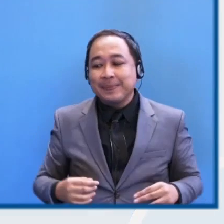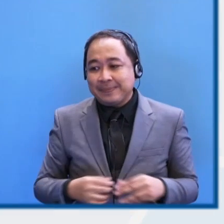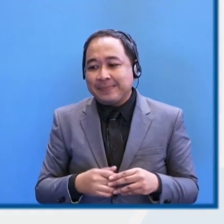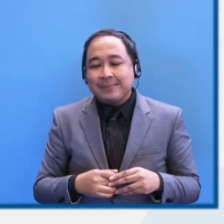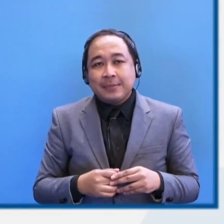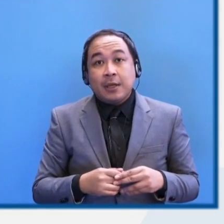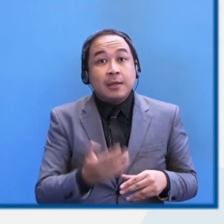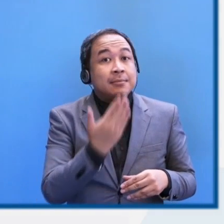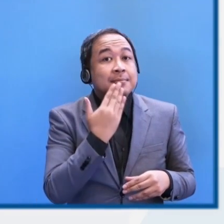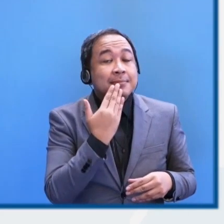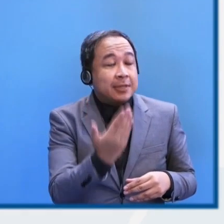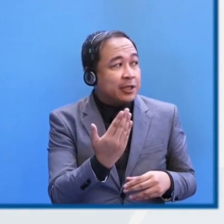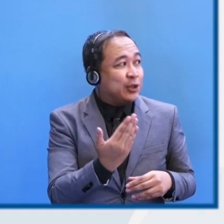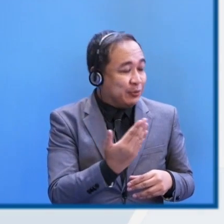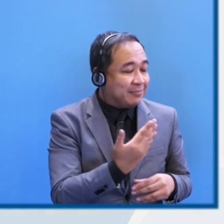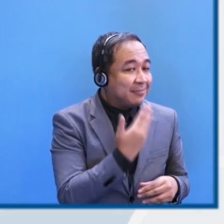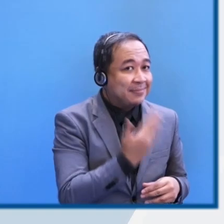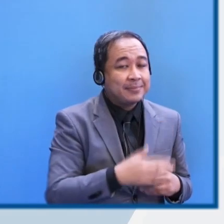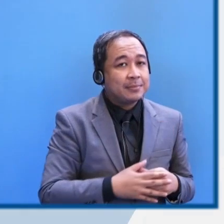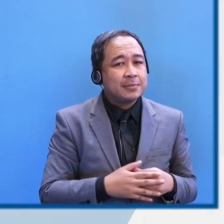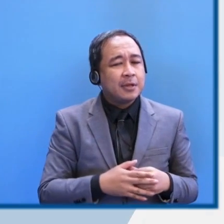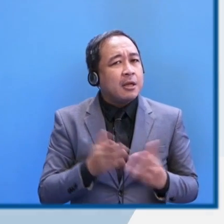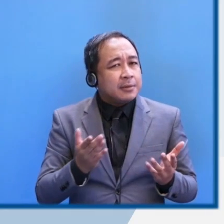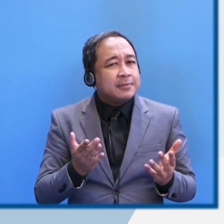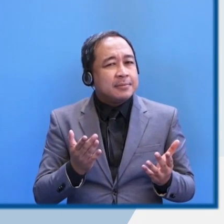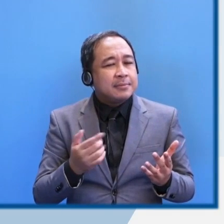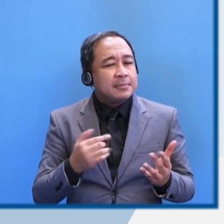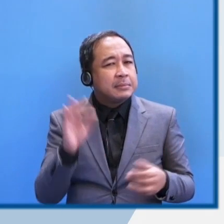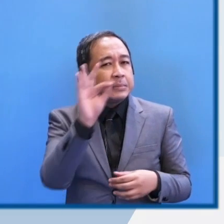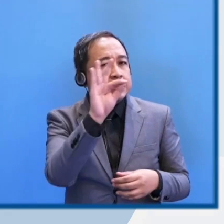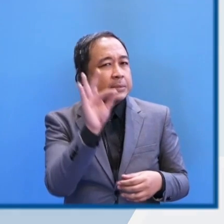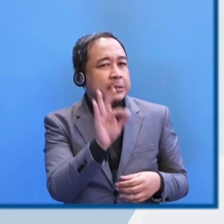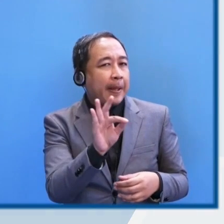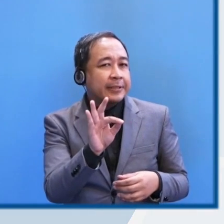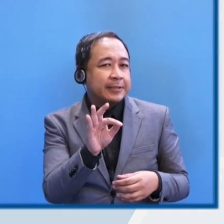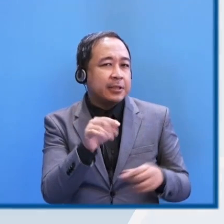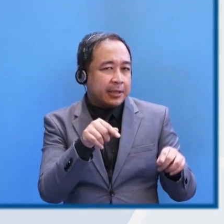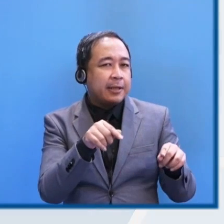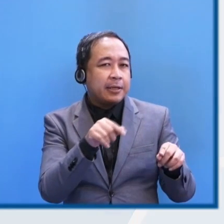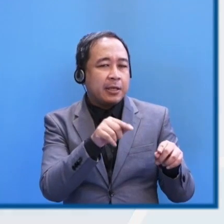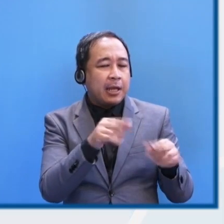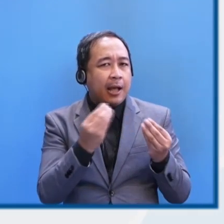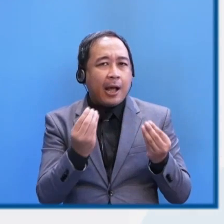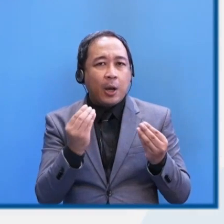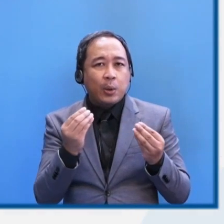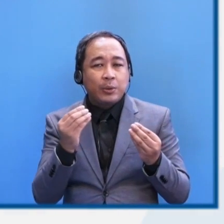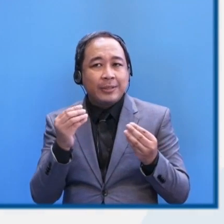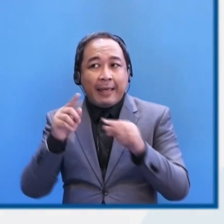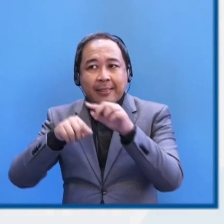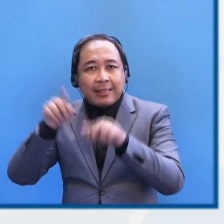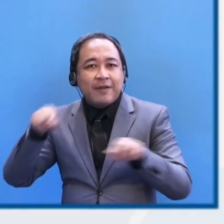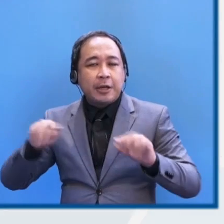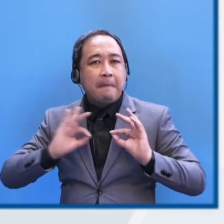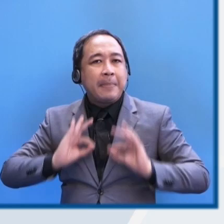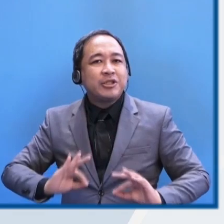Thank you very much. I'm interested, I think we'll be asking more about the linkages with the other ministries,